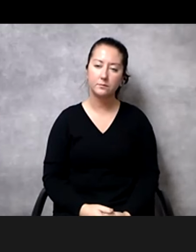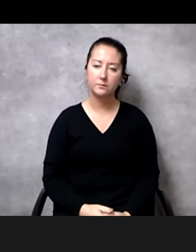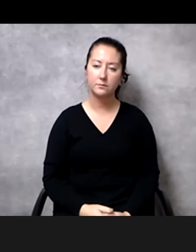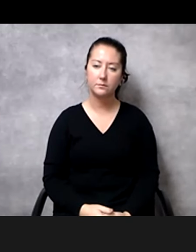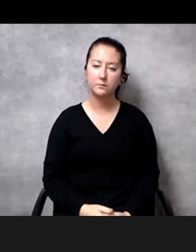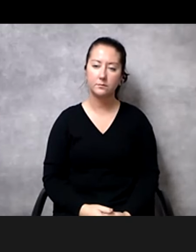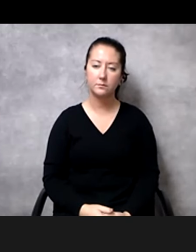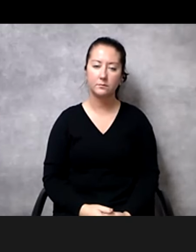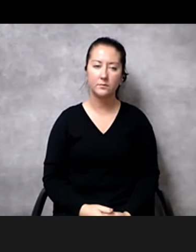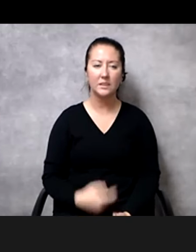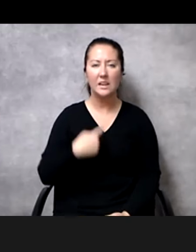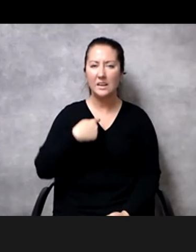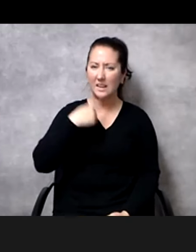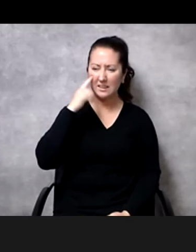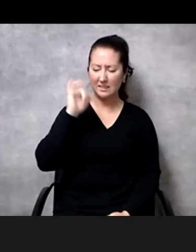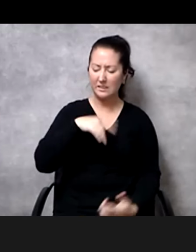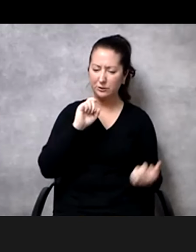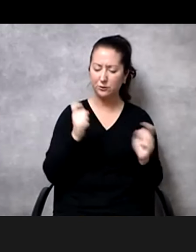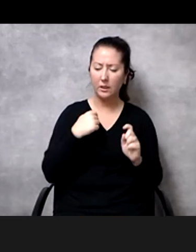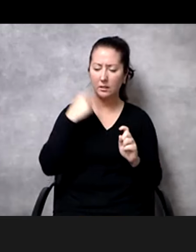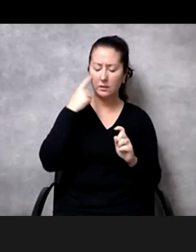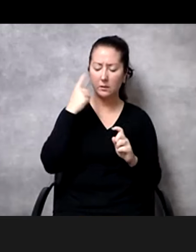Yeah, and I think that's changing. I think that there's more